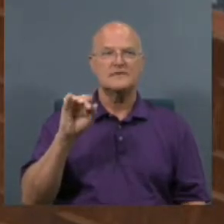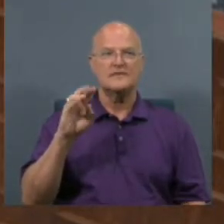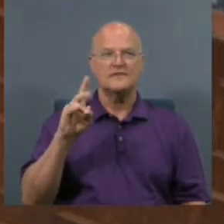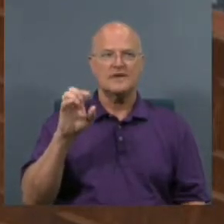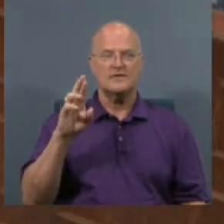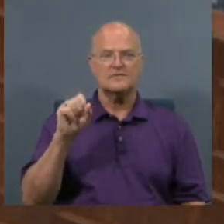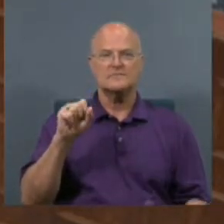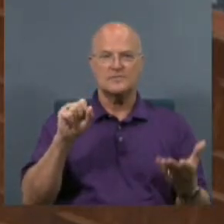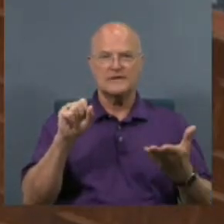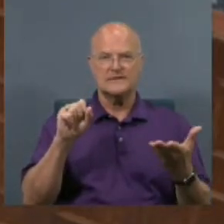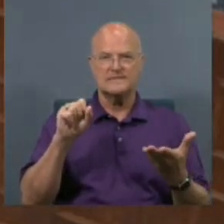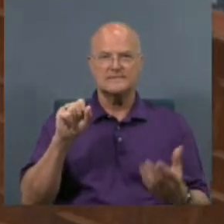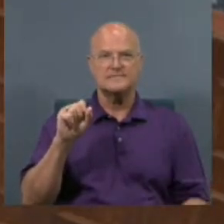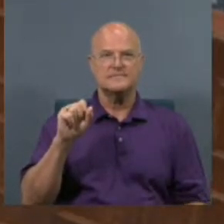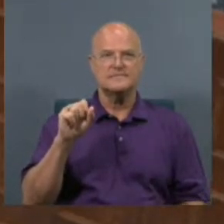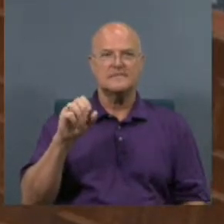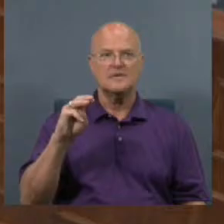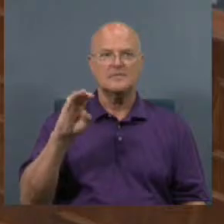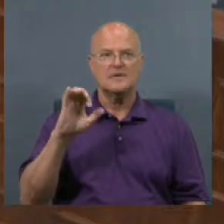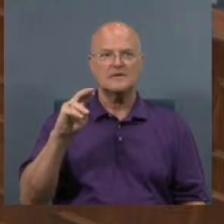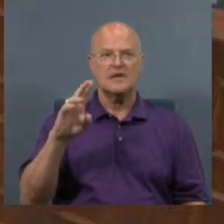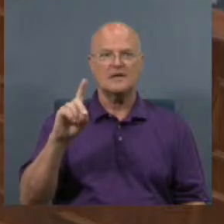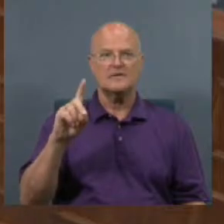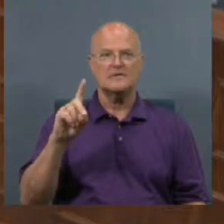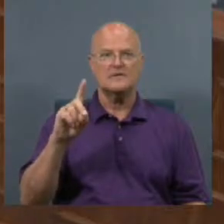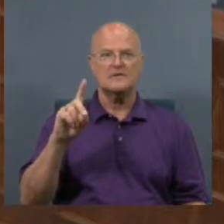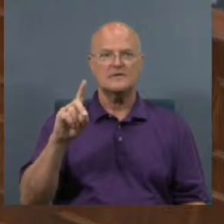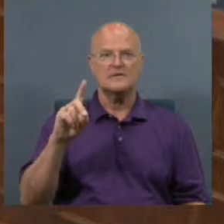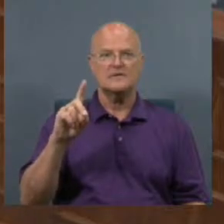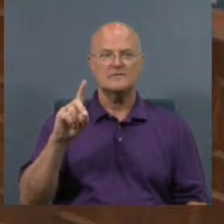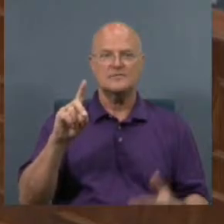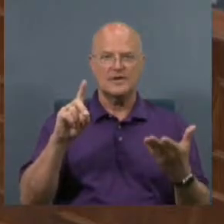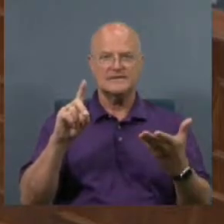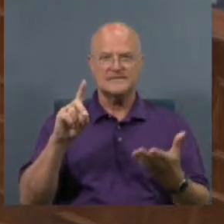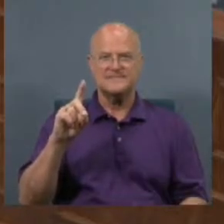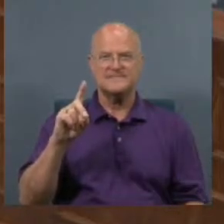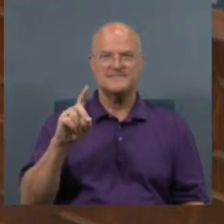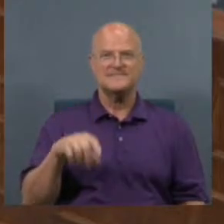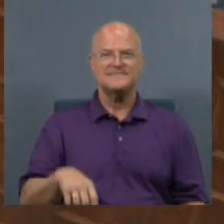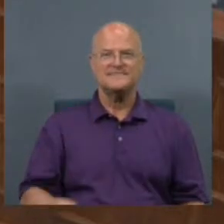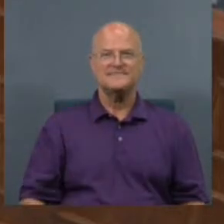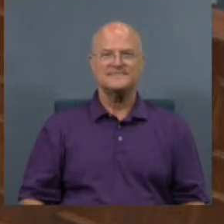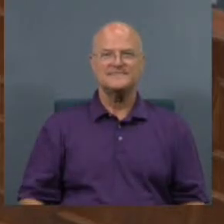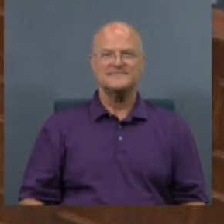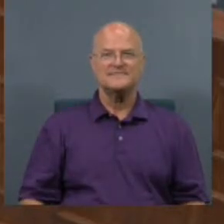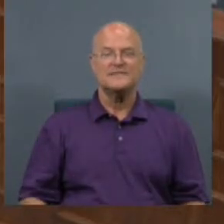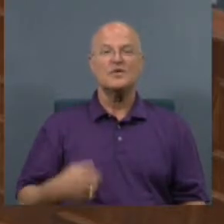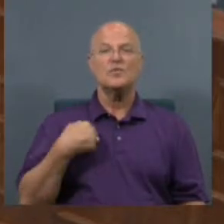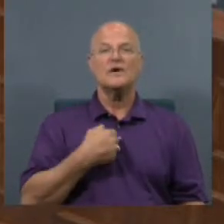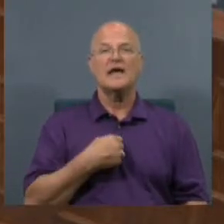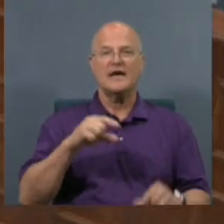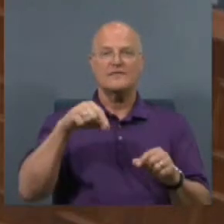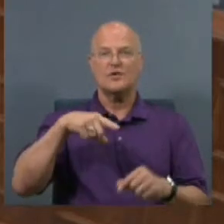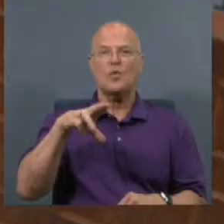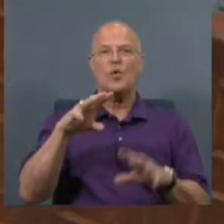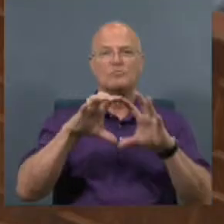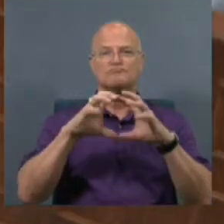Vickers? Present. Commissioner McDonald? Present. We have a quorum.